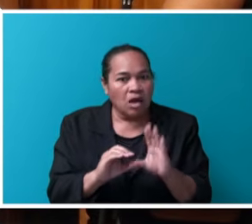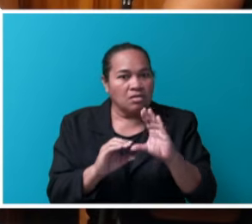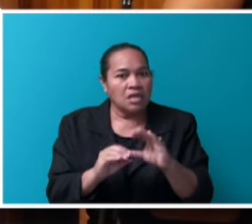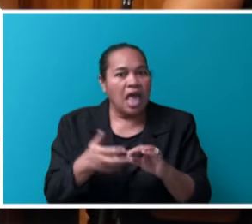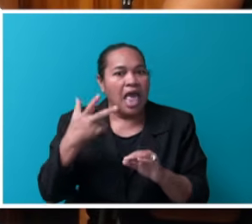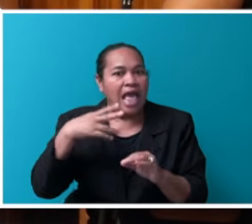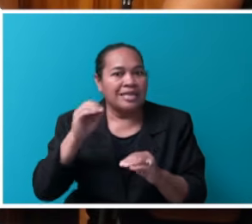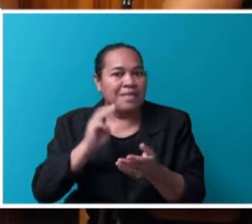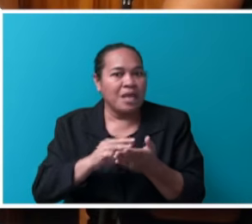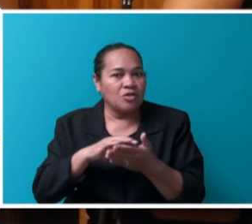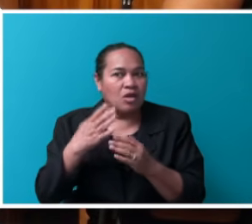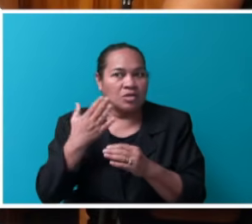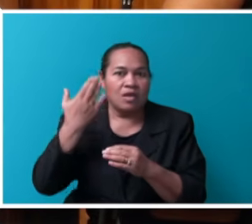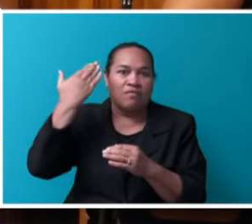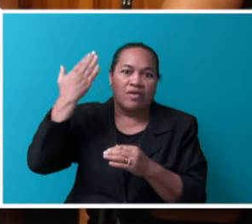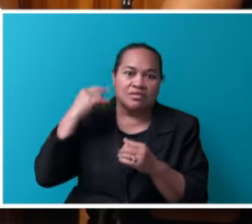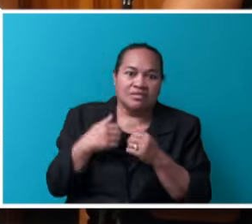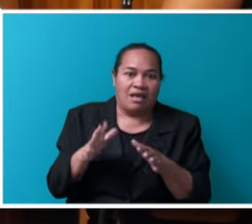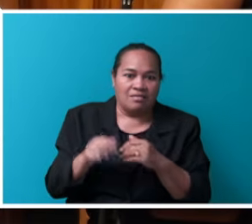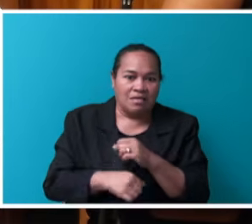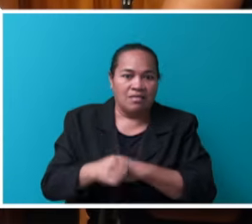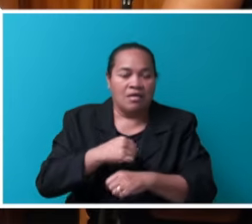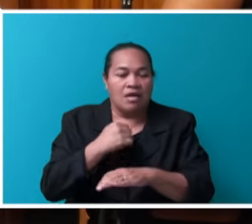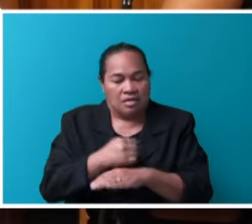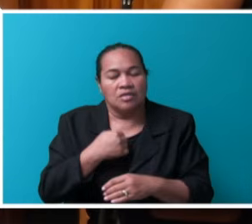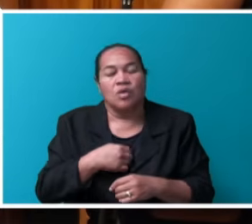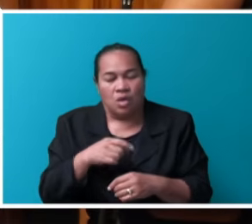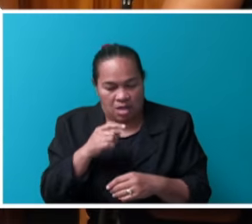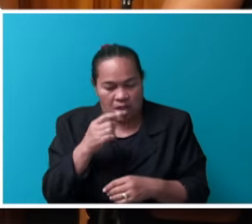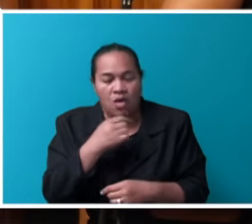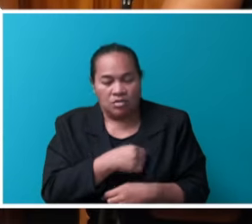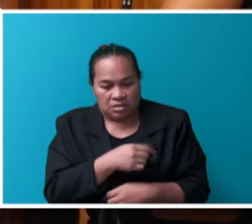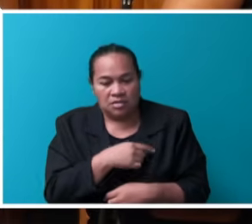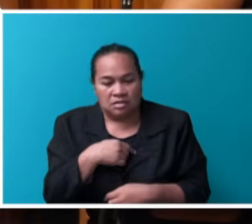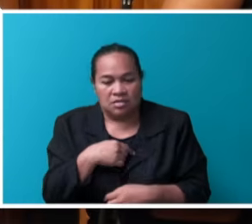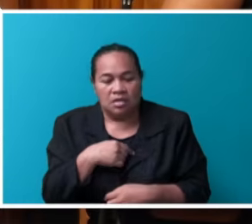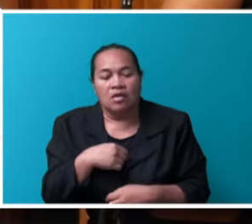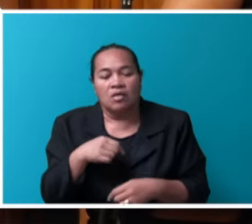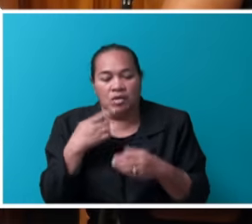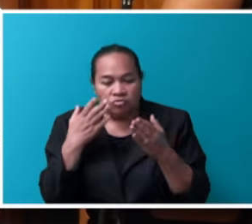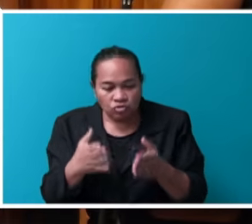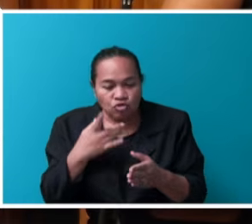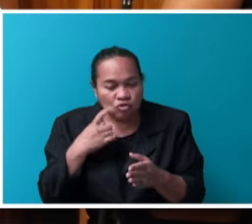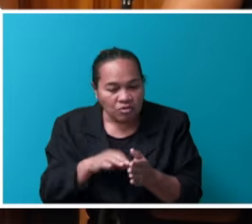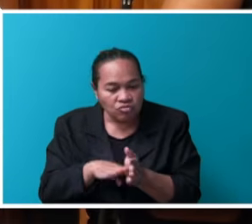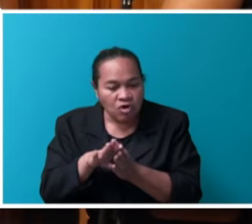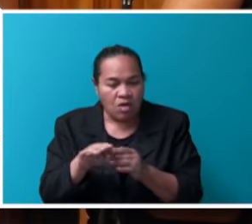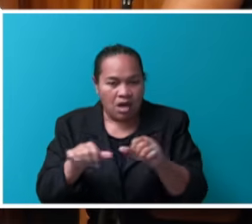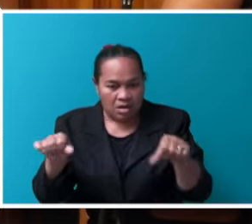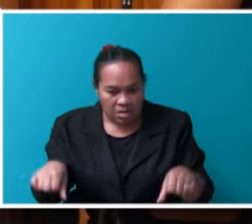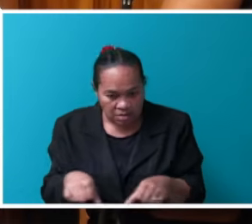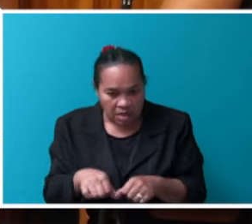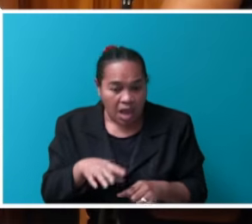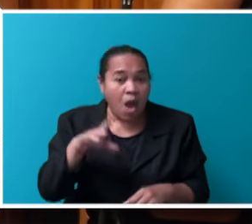where we came into government. This reflects our genuine commitment to grow our resource-based sectors. For agriculture and waterways, an